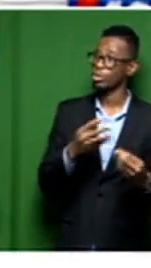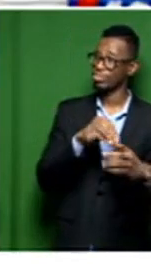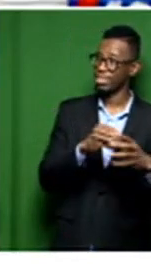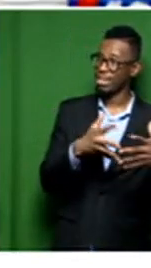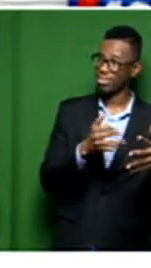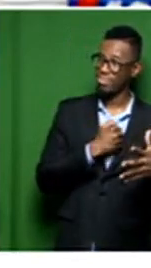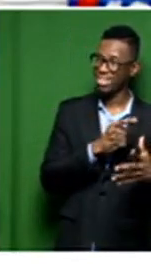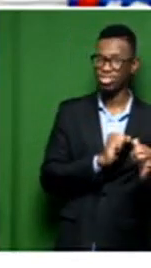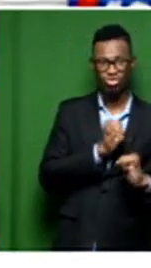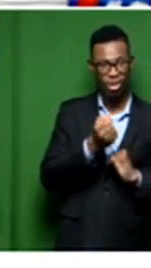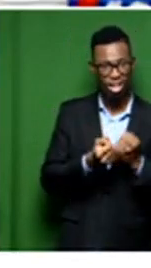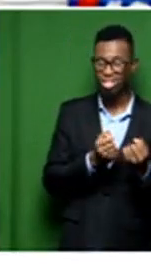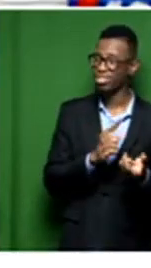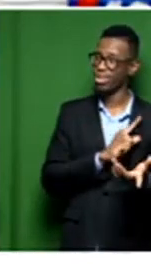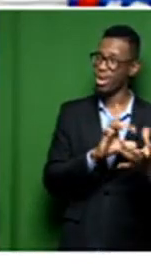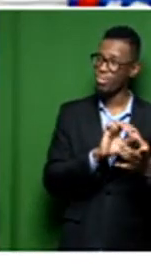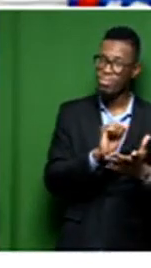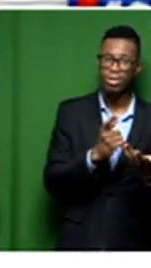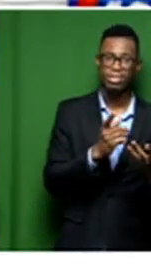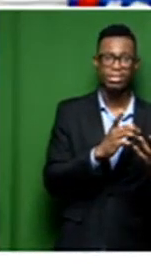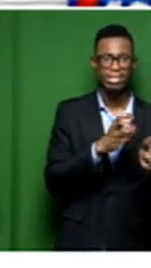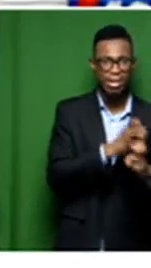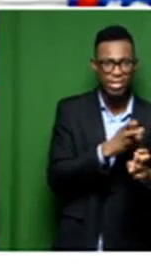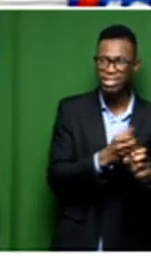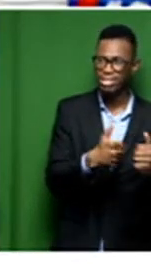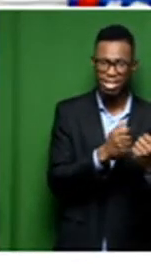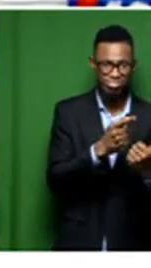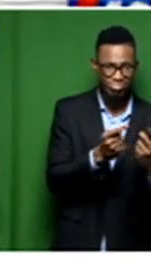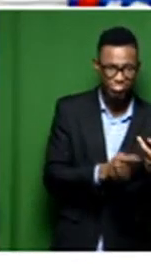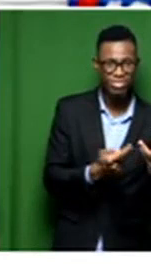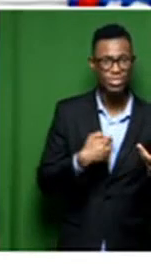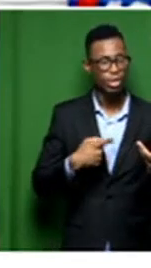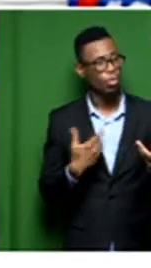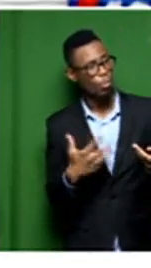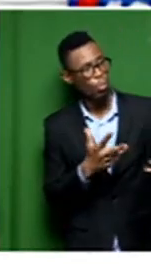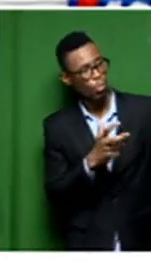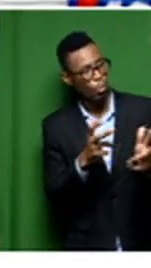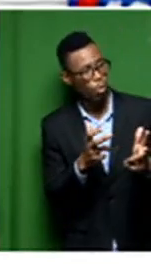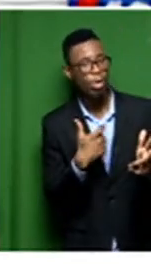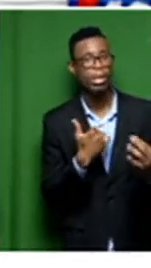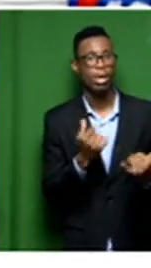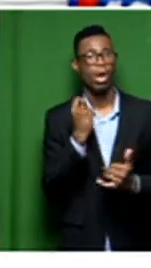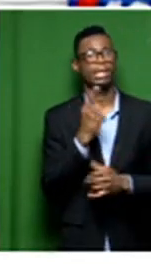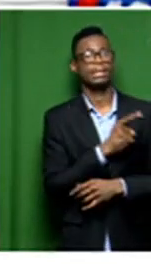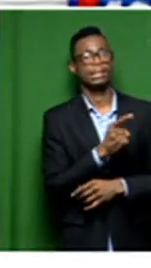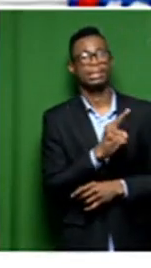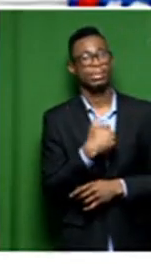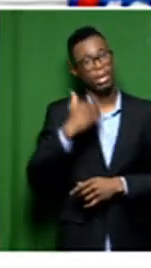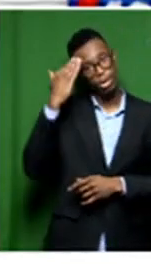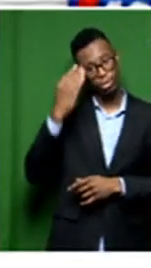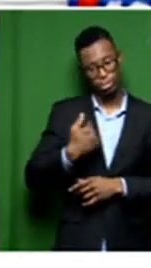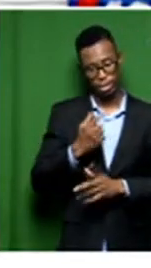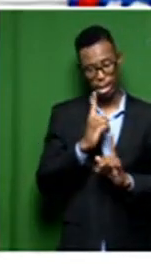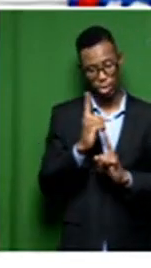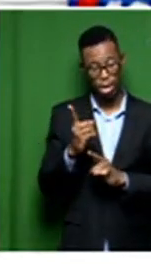struggling. They face a lot of challenges at home, and this helps me understand them in a different way. I know that as an educator, I need to be